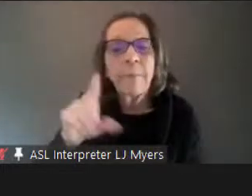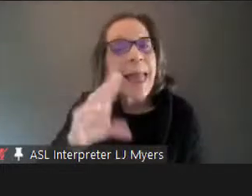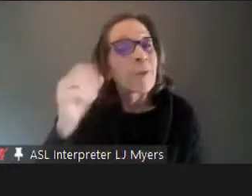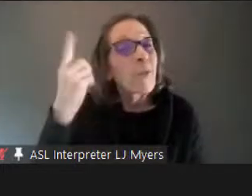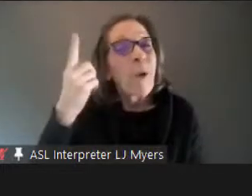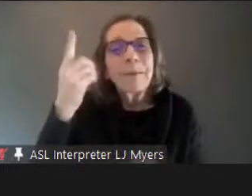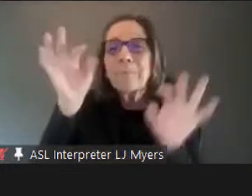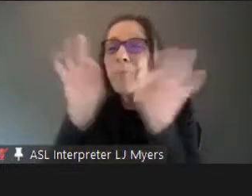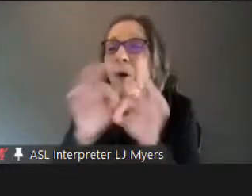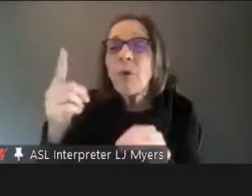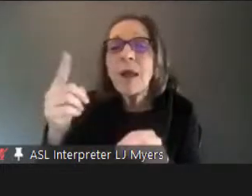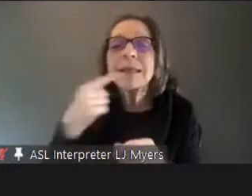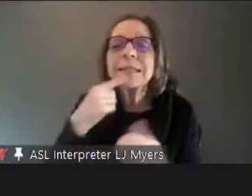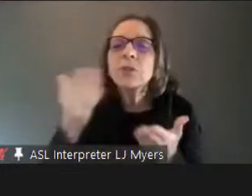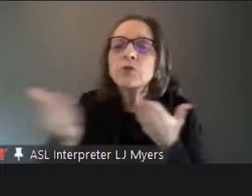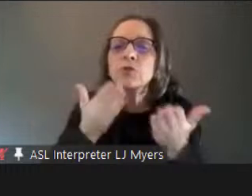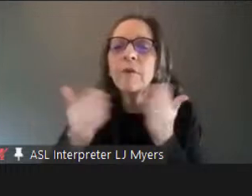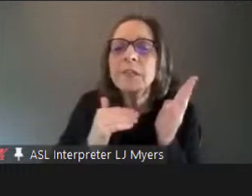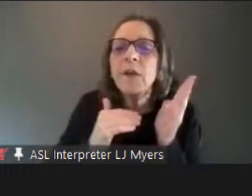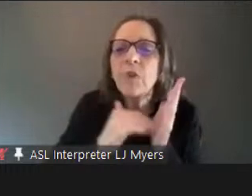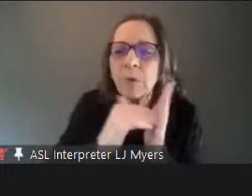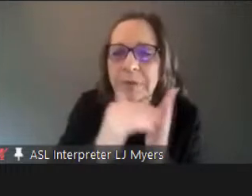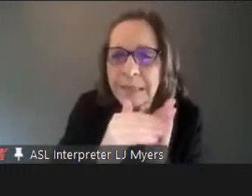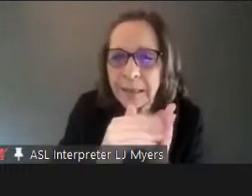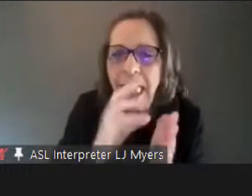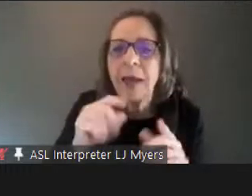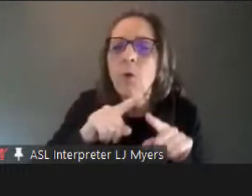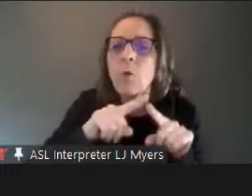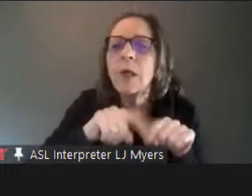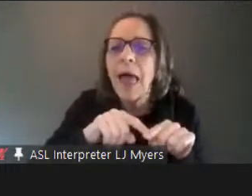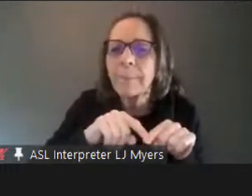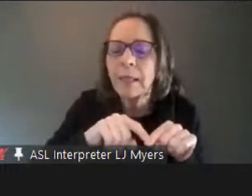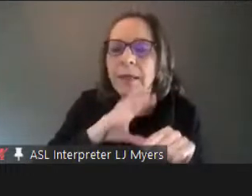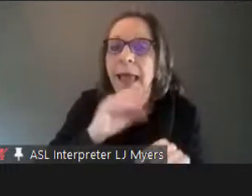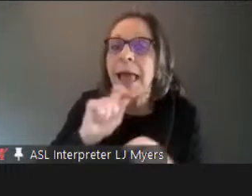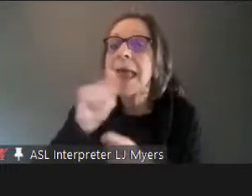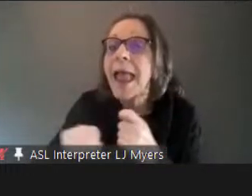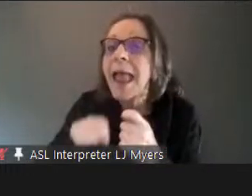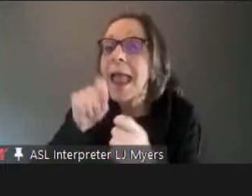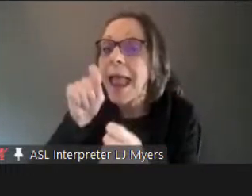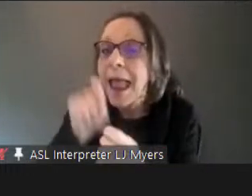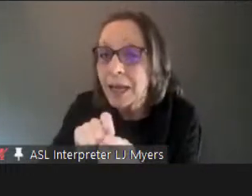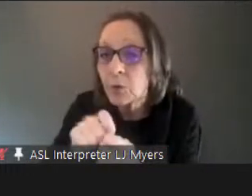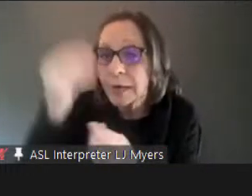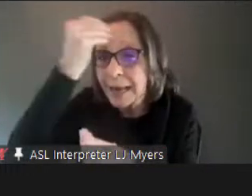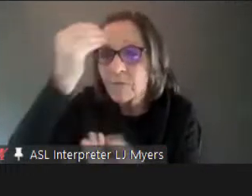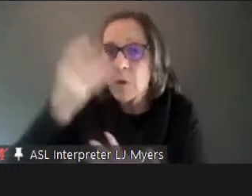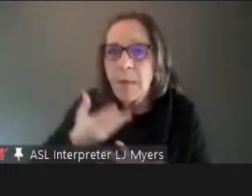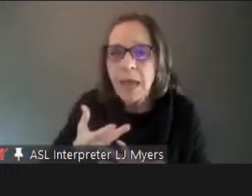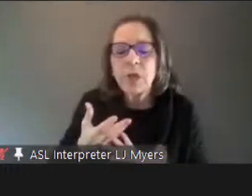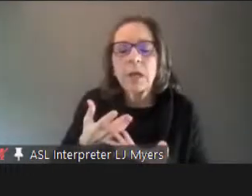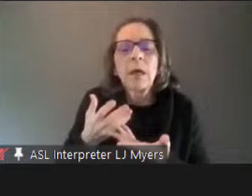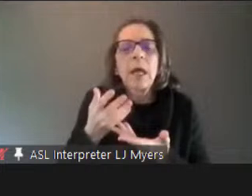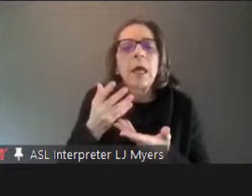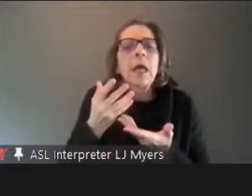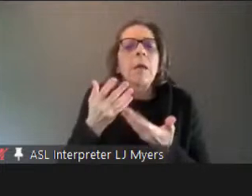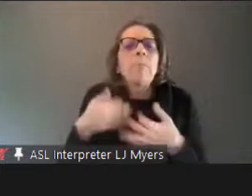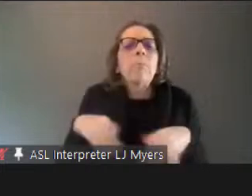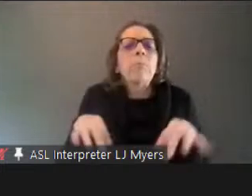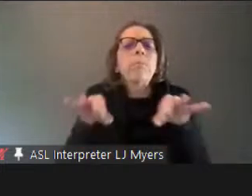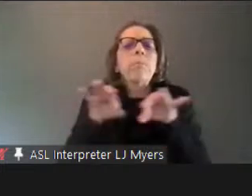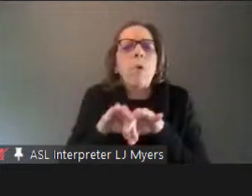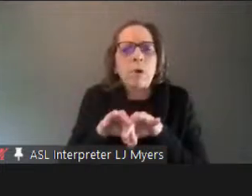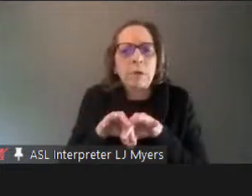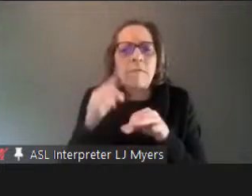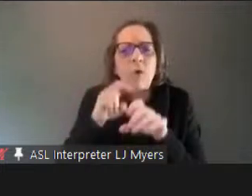them is service frequency and reliability, and accuracy and availability of real-time information is a key pain point in the rider journey. And